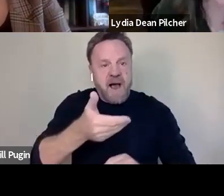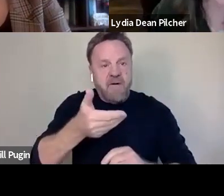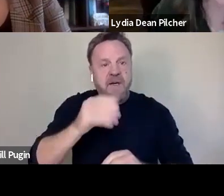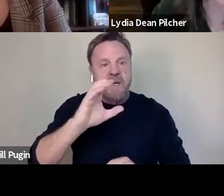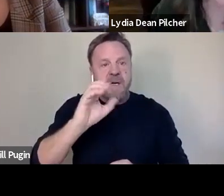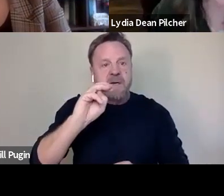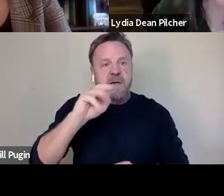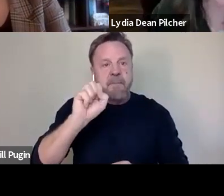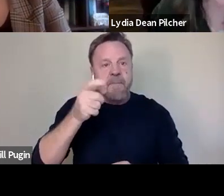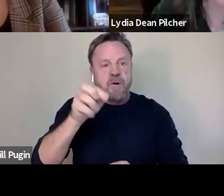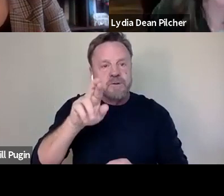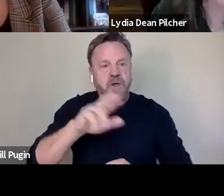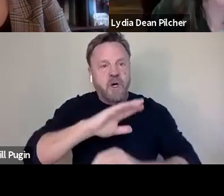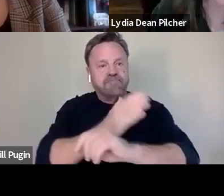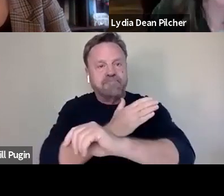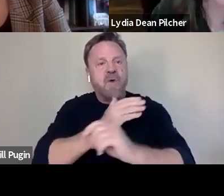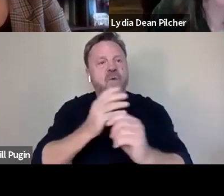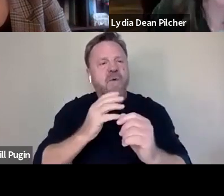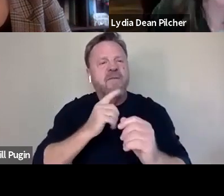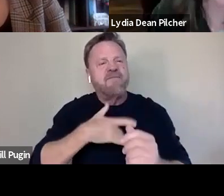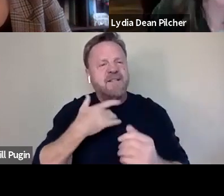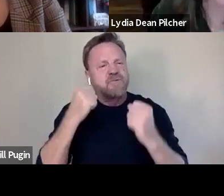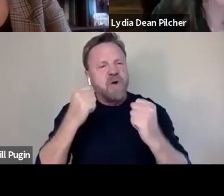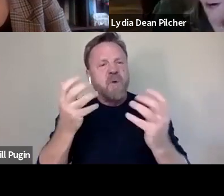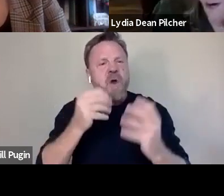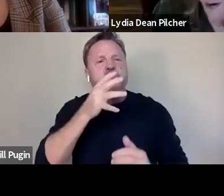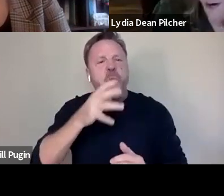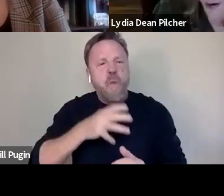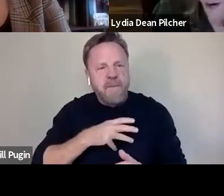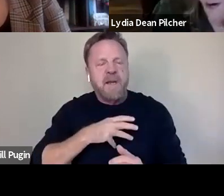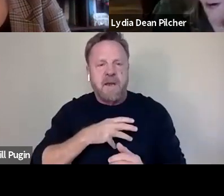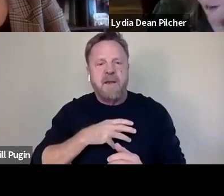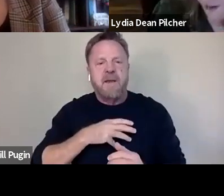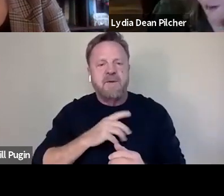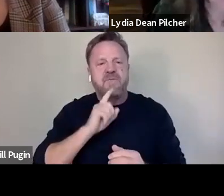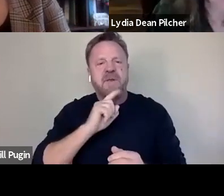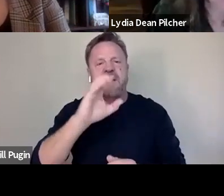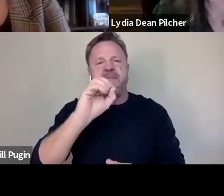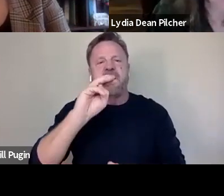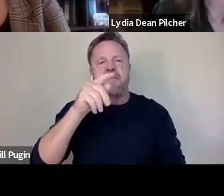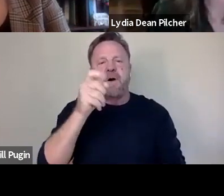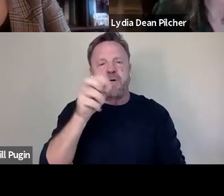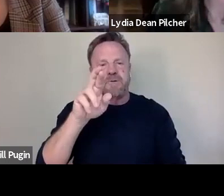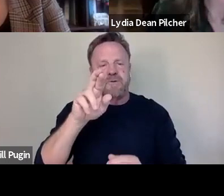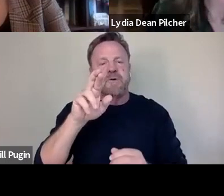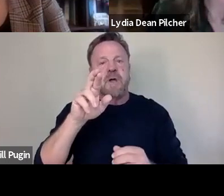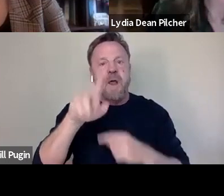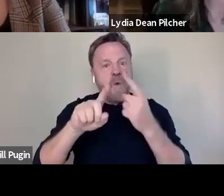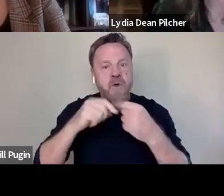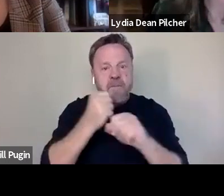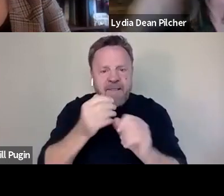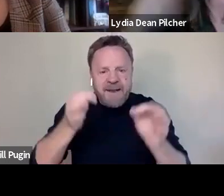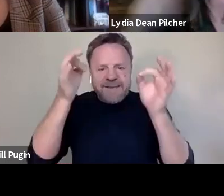just felt very strongly that we wanted a woman to be the composer. And I realized when you actually make that decision,